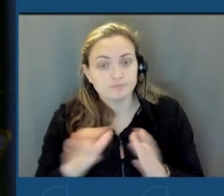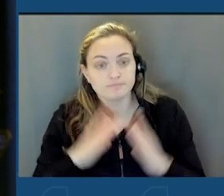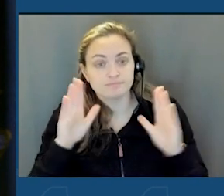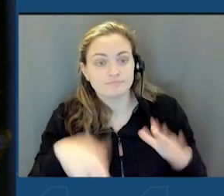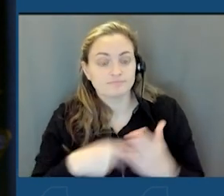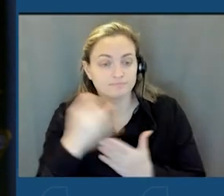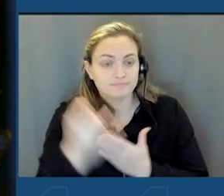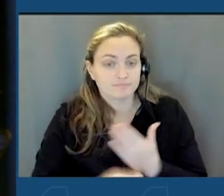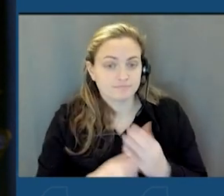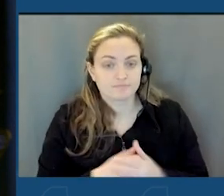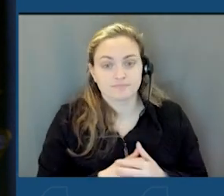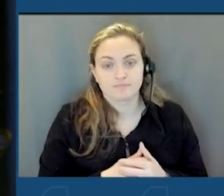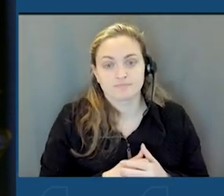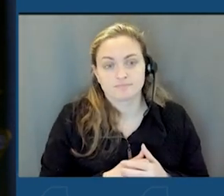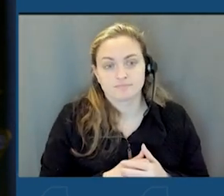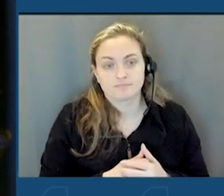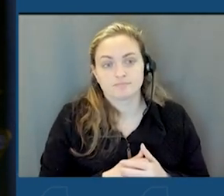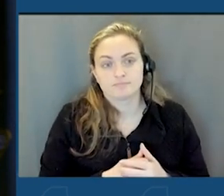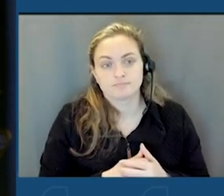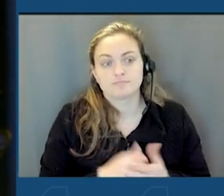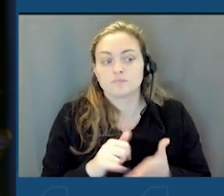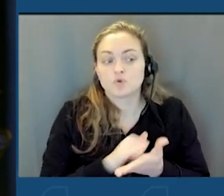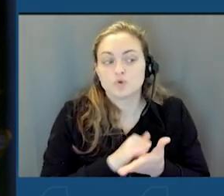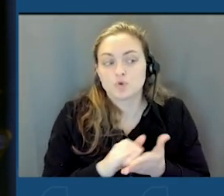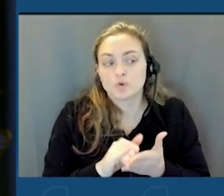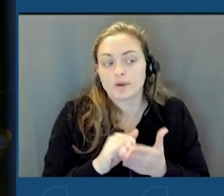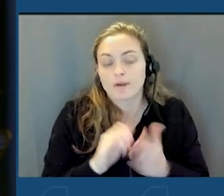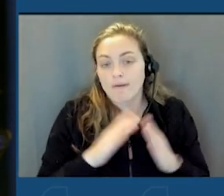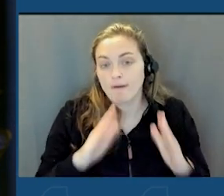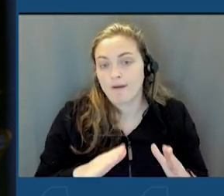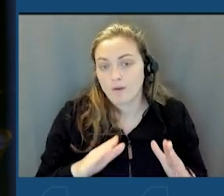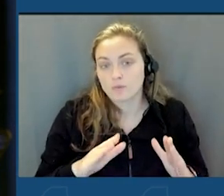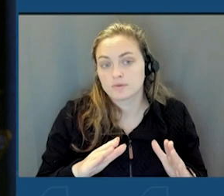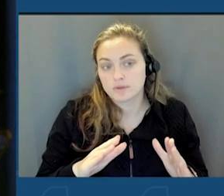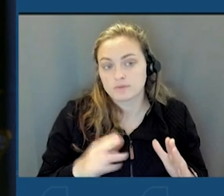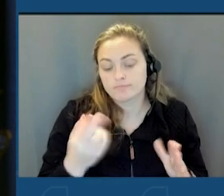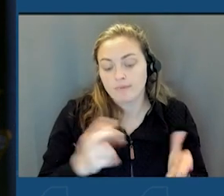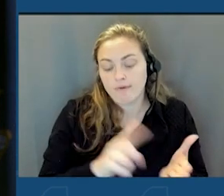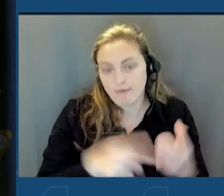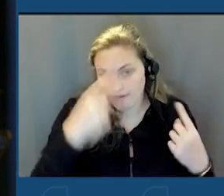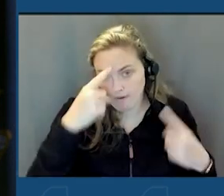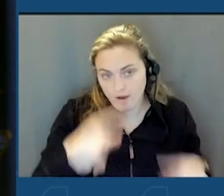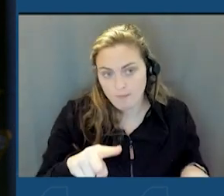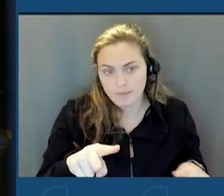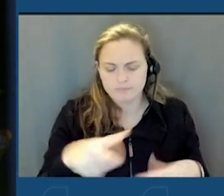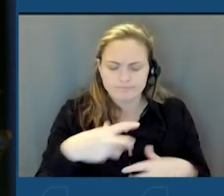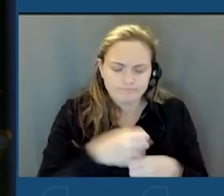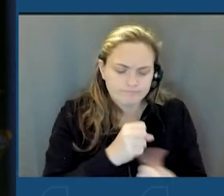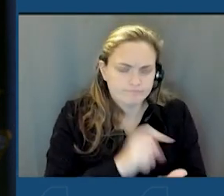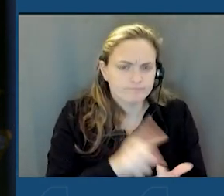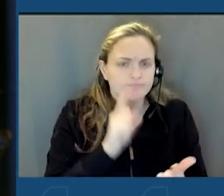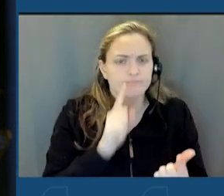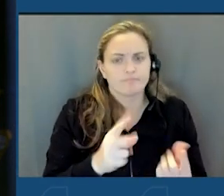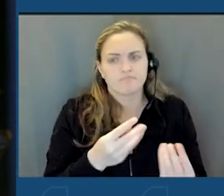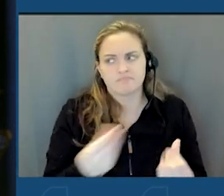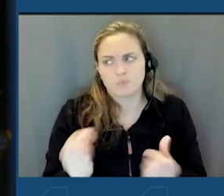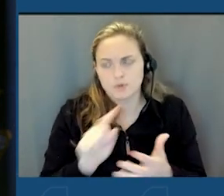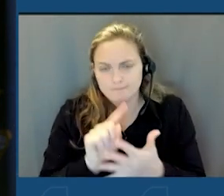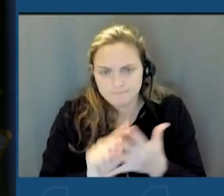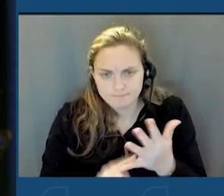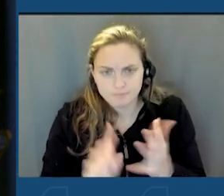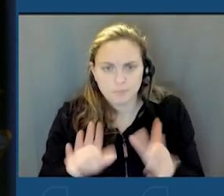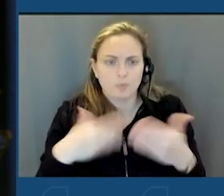here. See, the New York Housing Compact is a comprehensive and multifaceted proposal to address